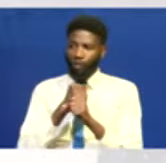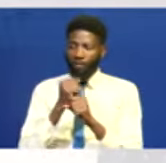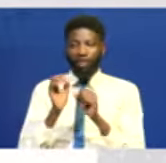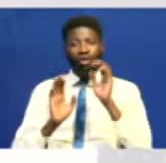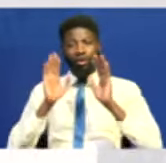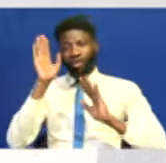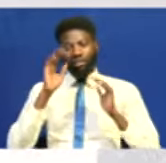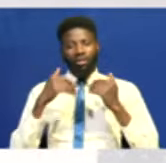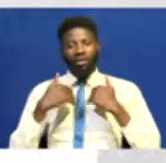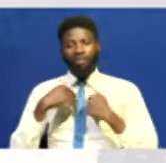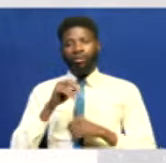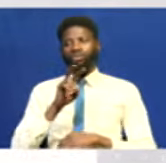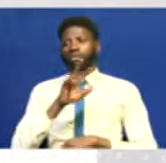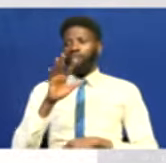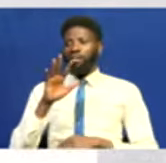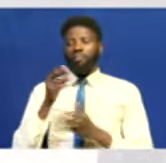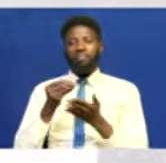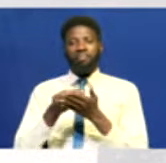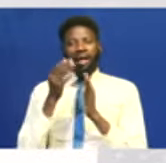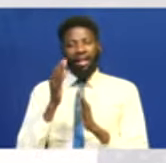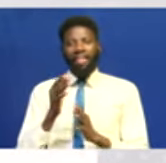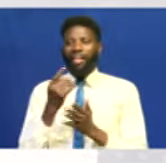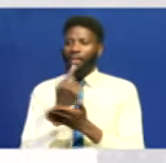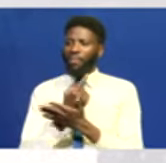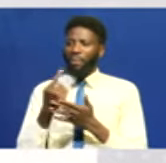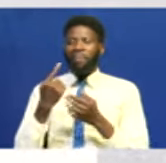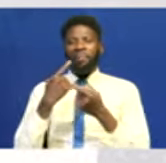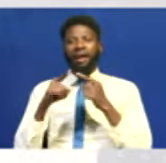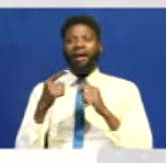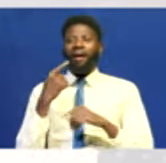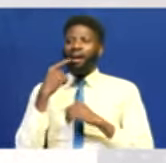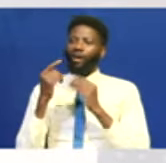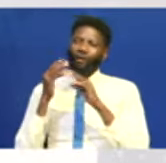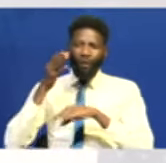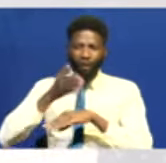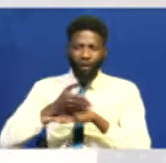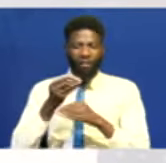25 buyers weekly, despite hundreds of buyers being licensed. This is a